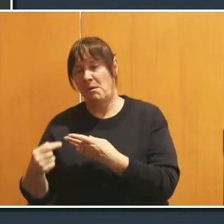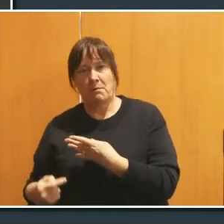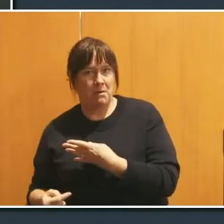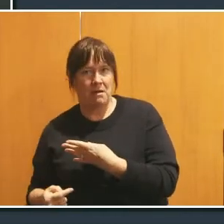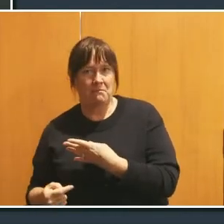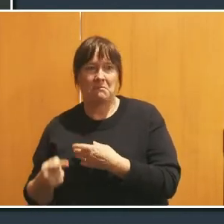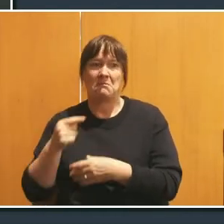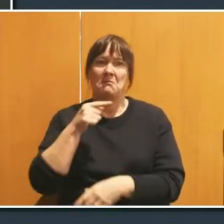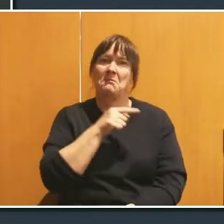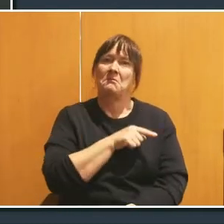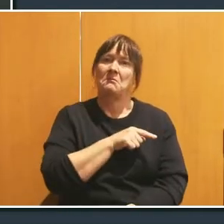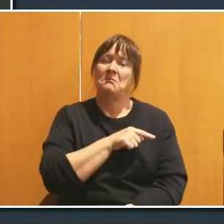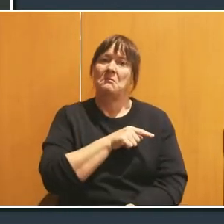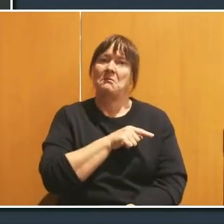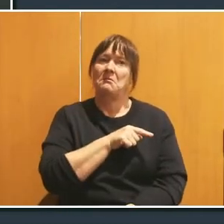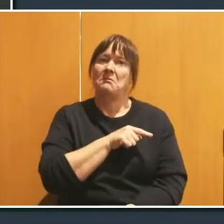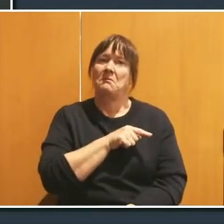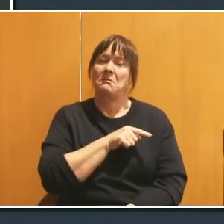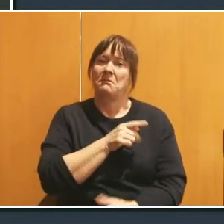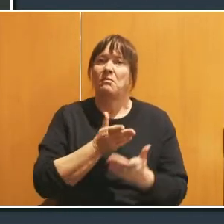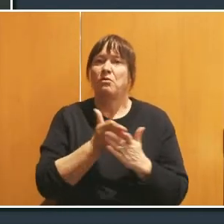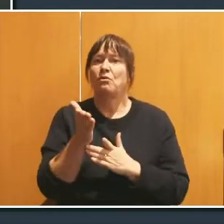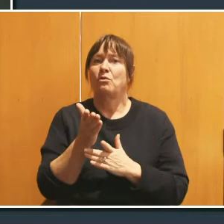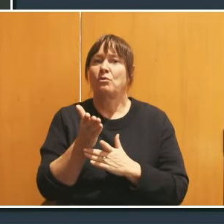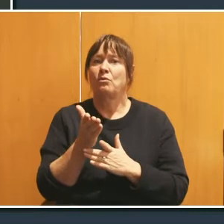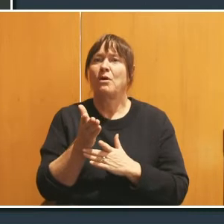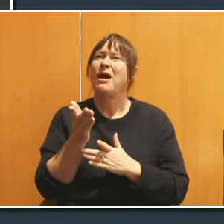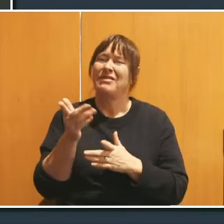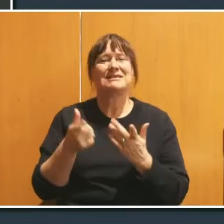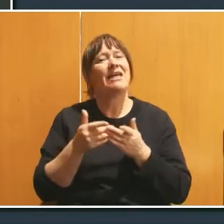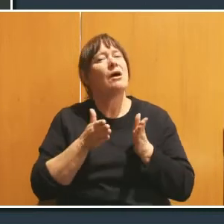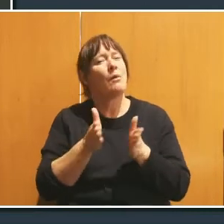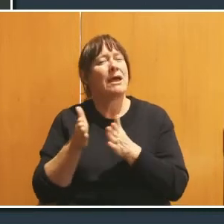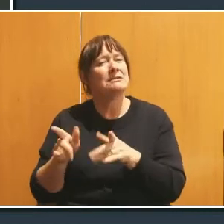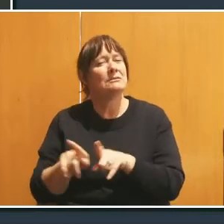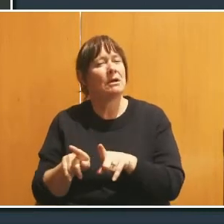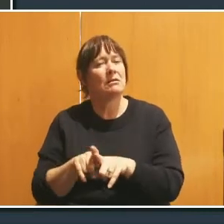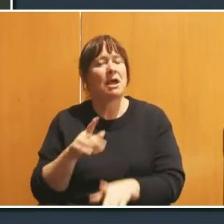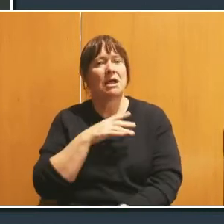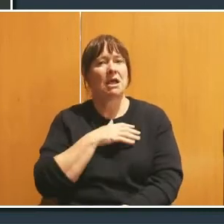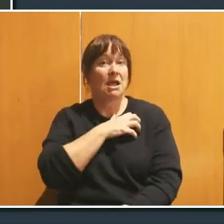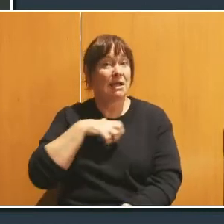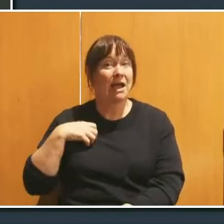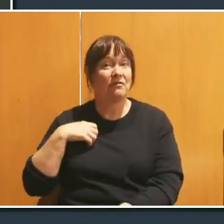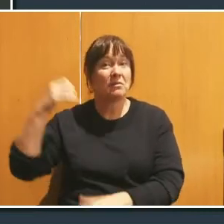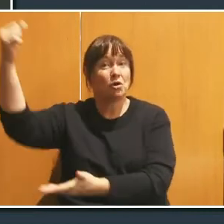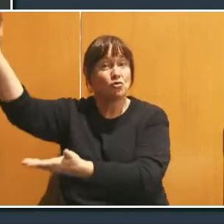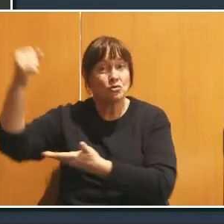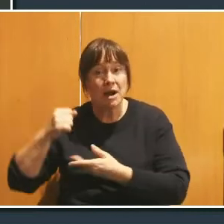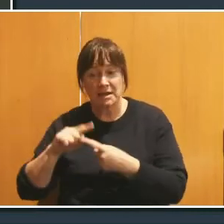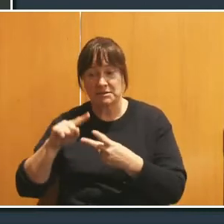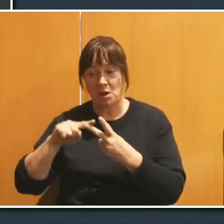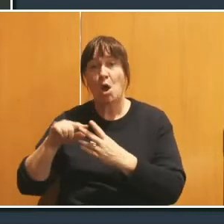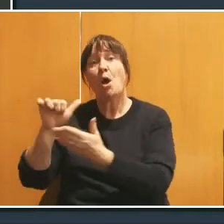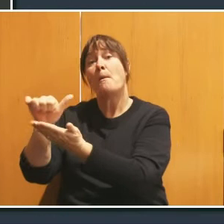that happen by the way of central government grants, or from borrowing money at a lower interest